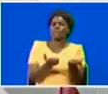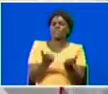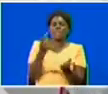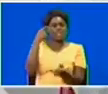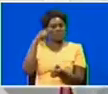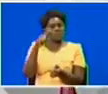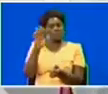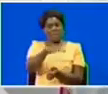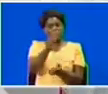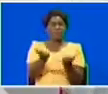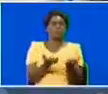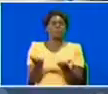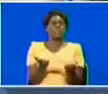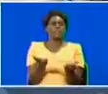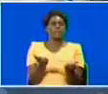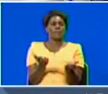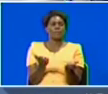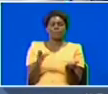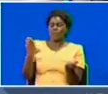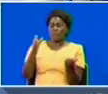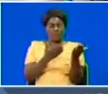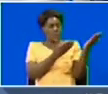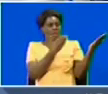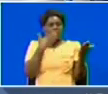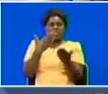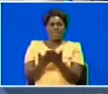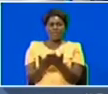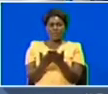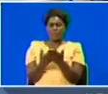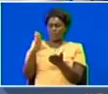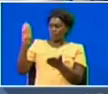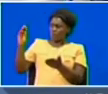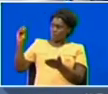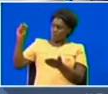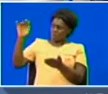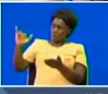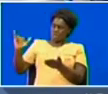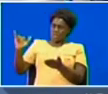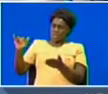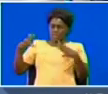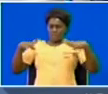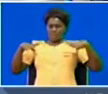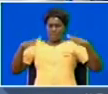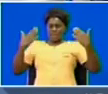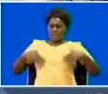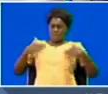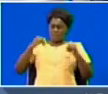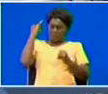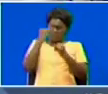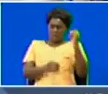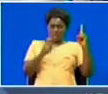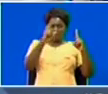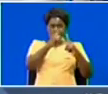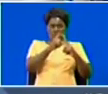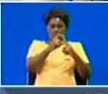very afraid. Interesting. Boni, thank you very much for coming through. Asante Last sana. Word for the people of Starehe. Starehe have been